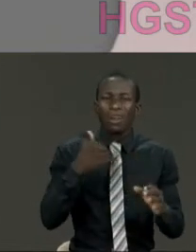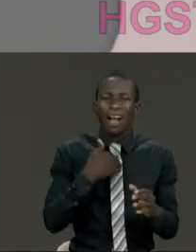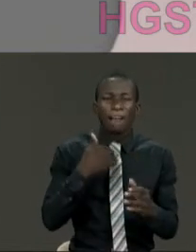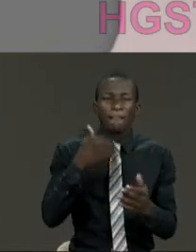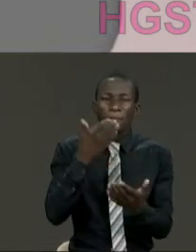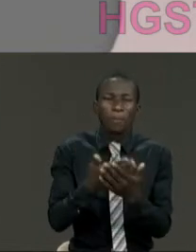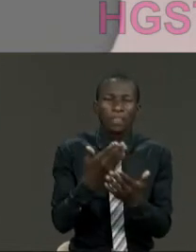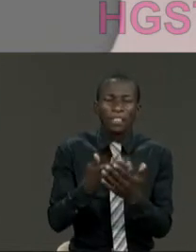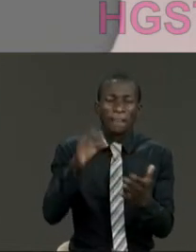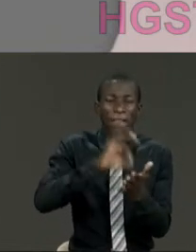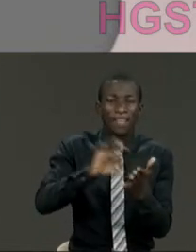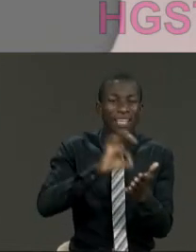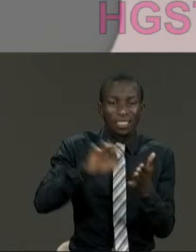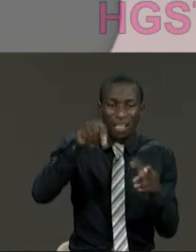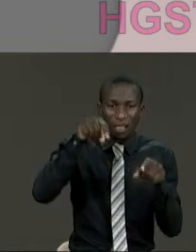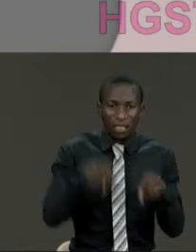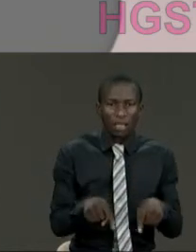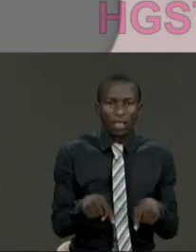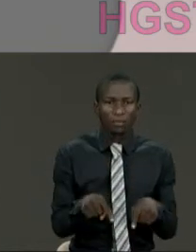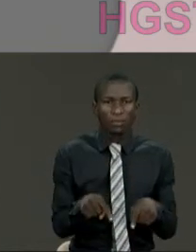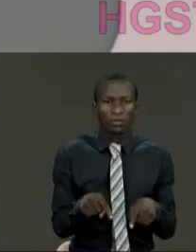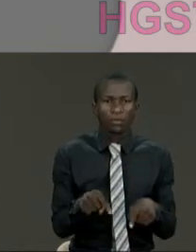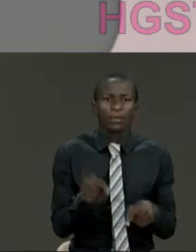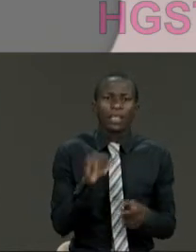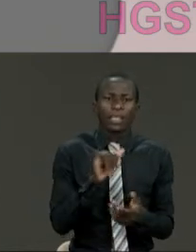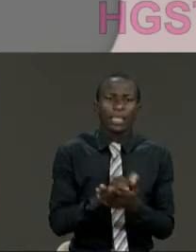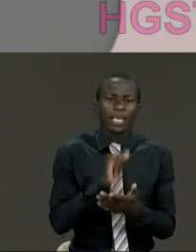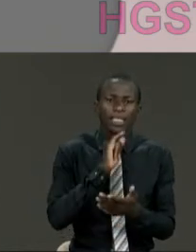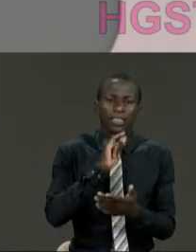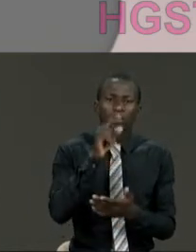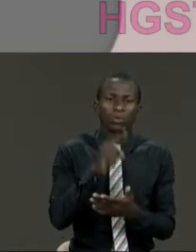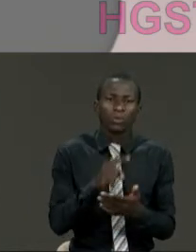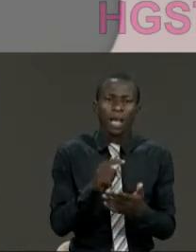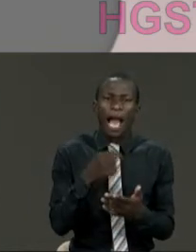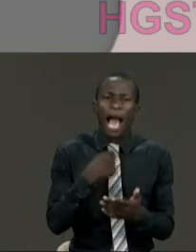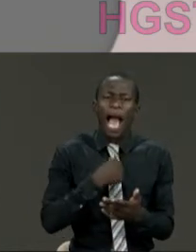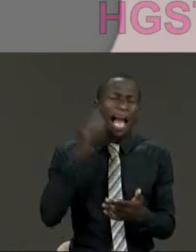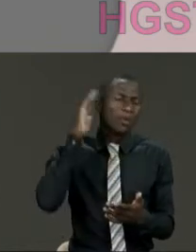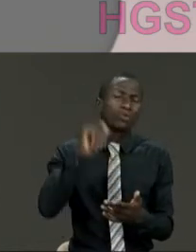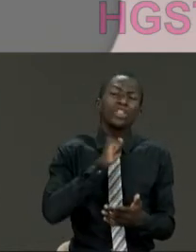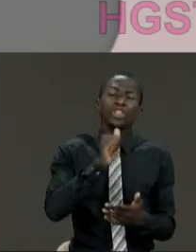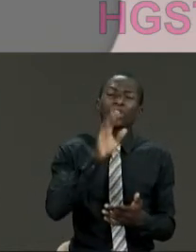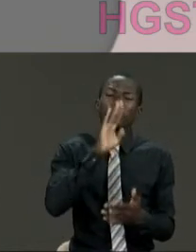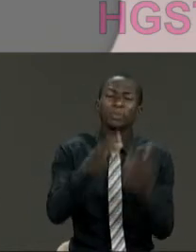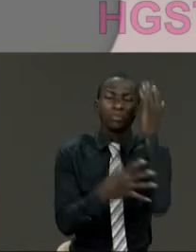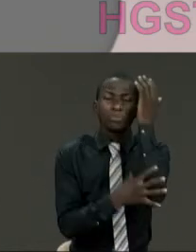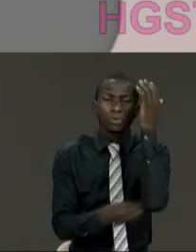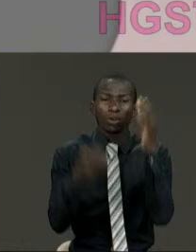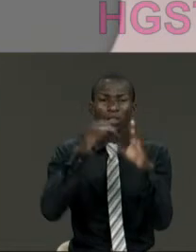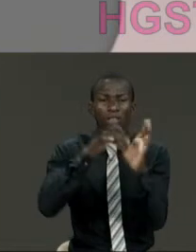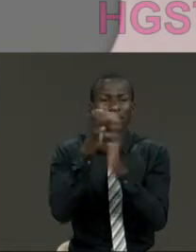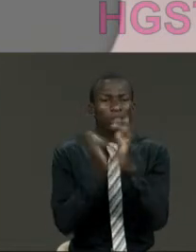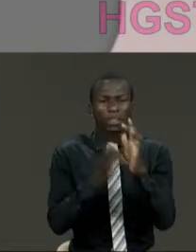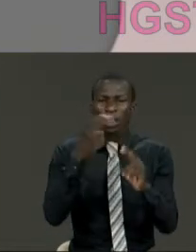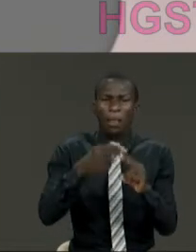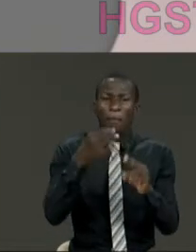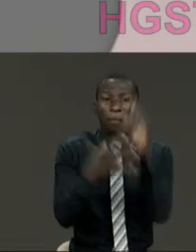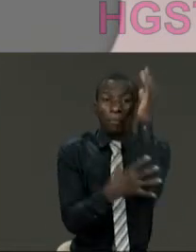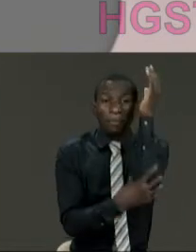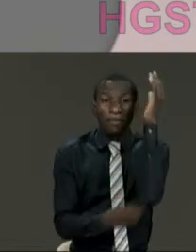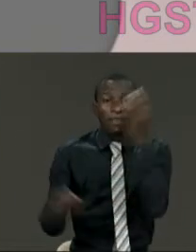That's the one they thought is worthy to die. I will not be poor in Jesus' name. Amen. Poverty brings shame